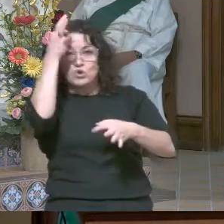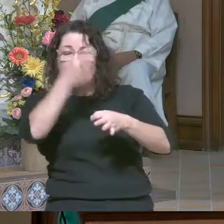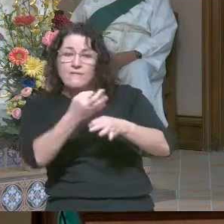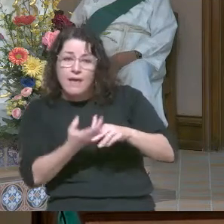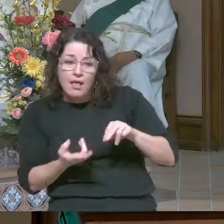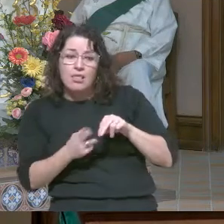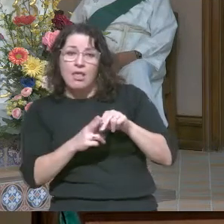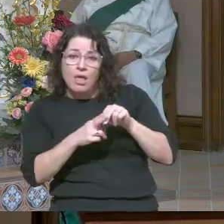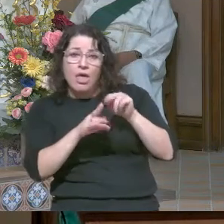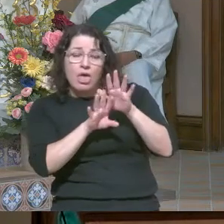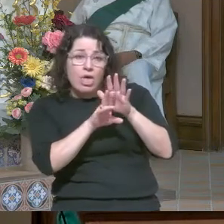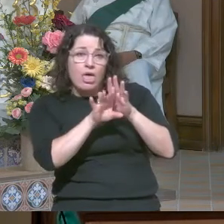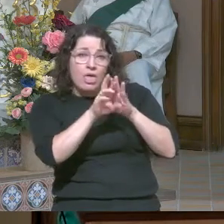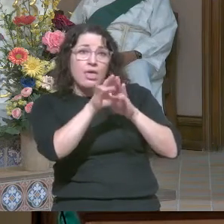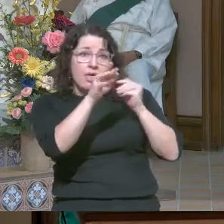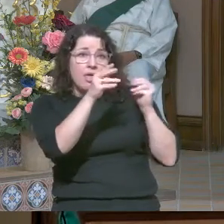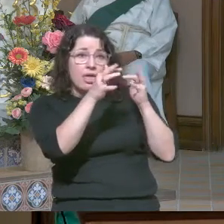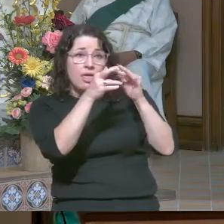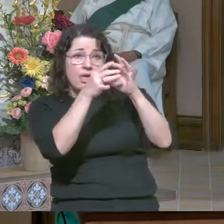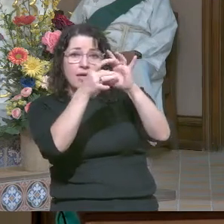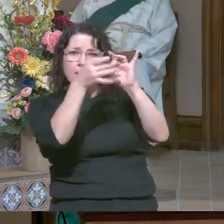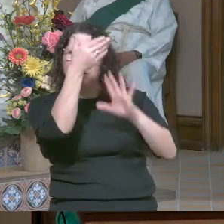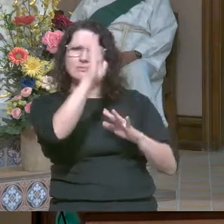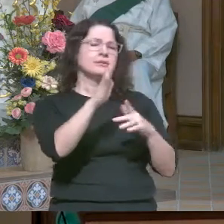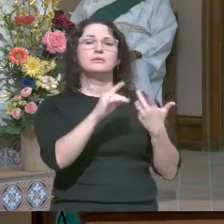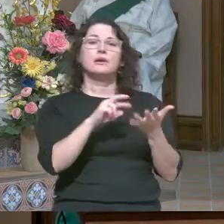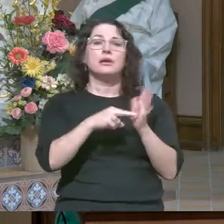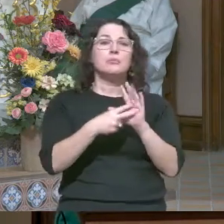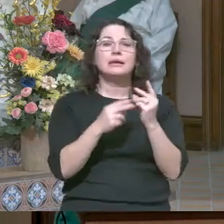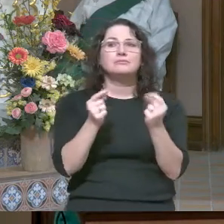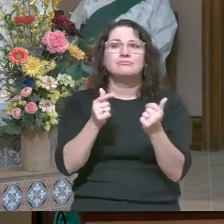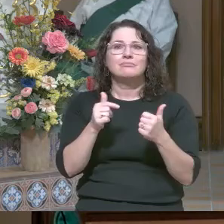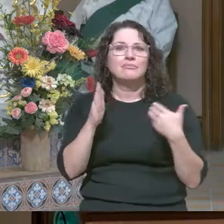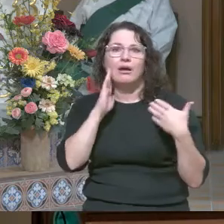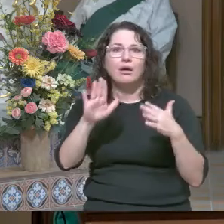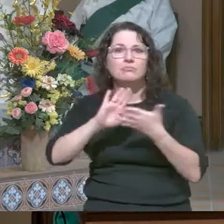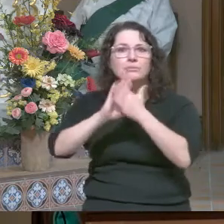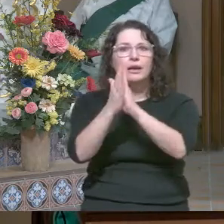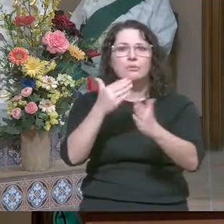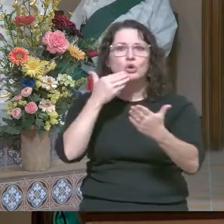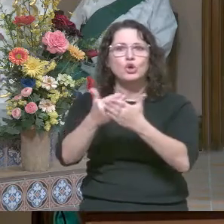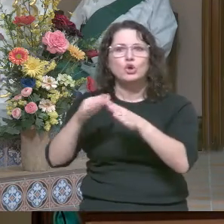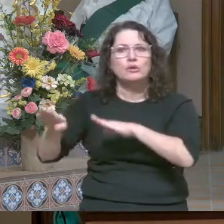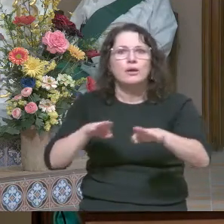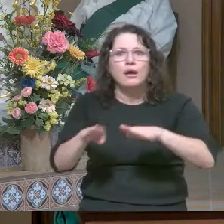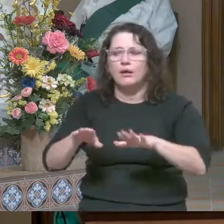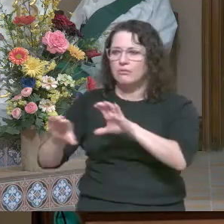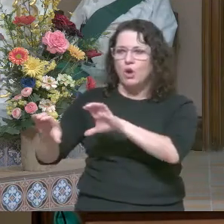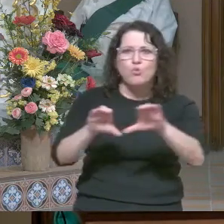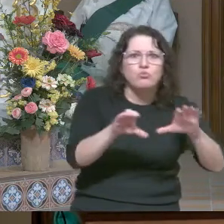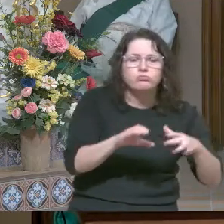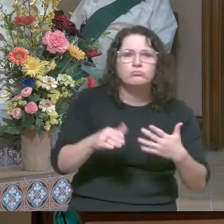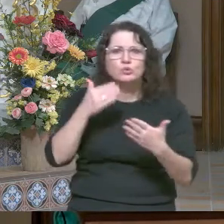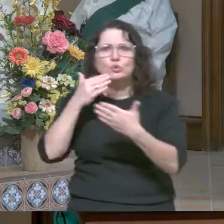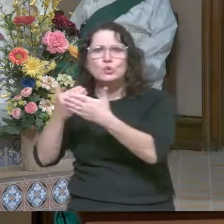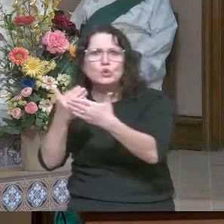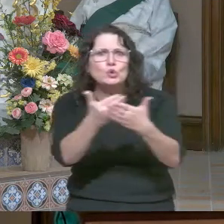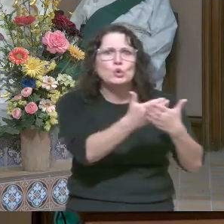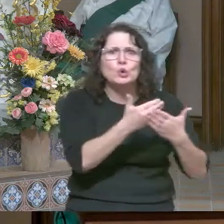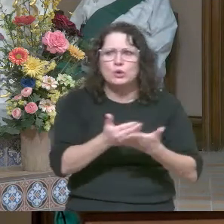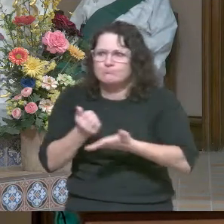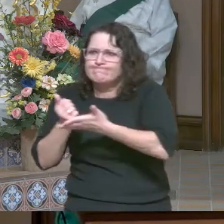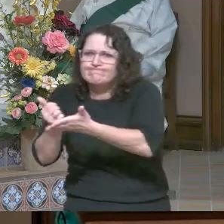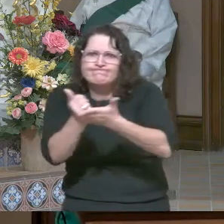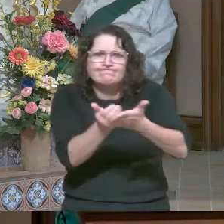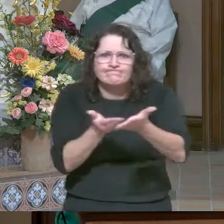it naturally leads, it spontaneously leads to good works. And something to think about, when people